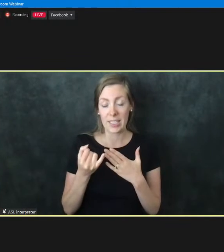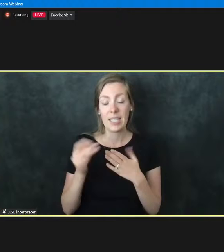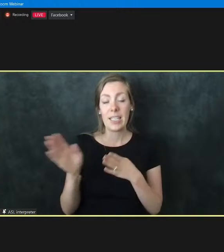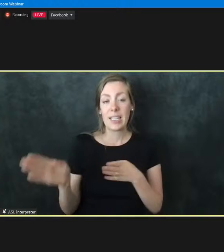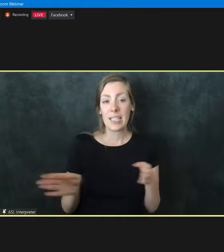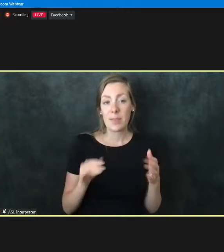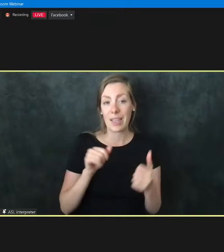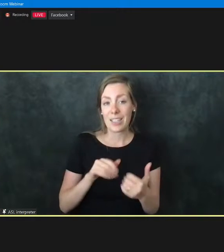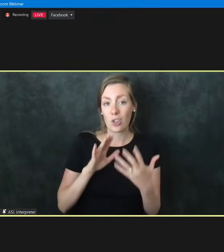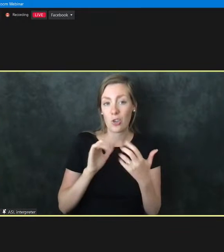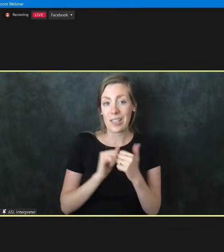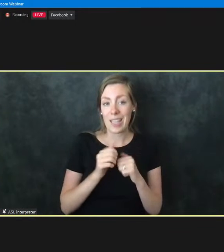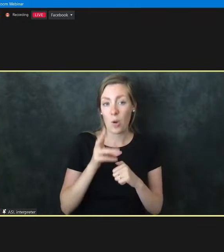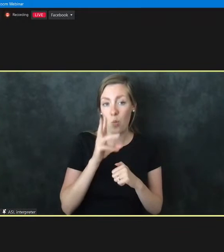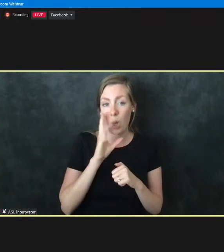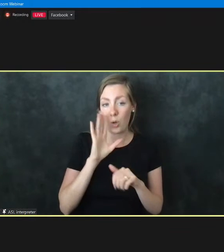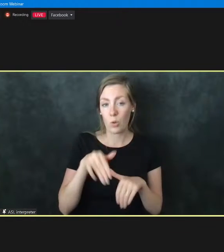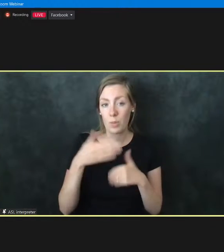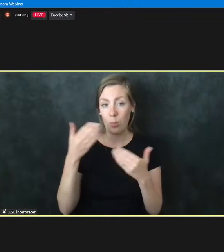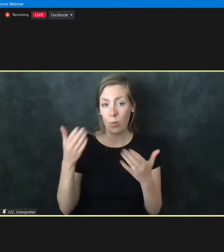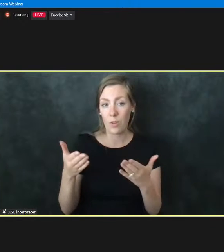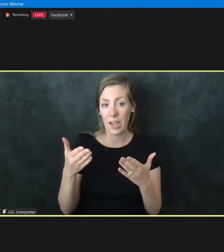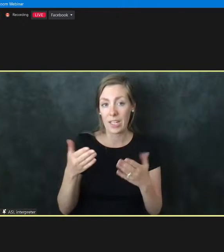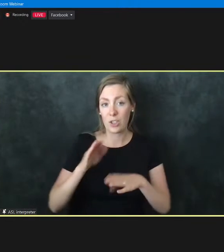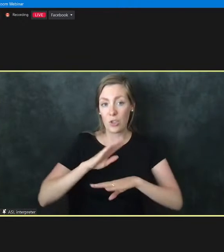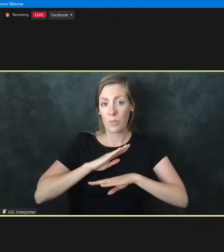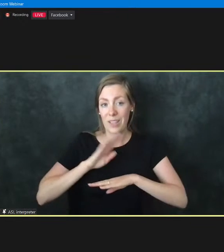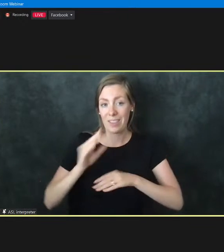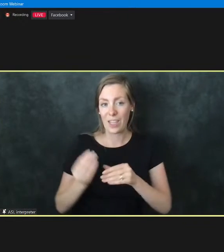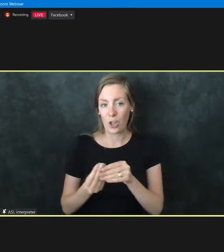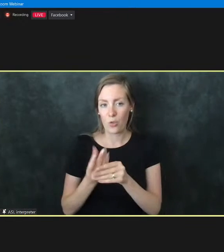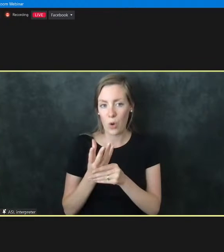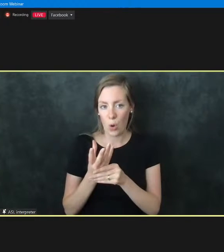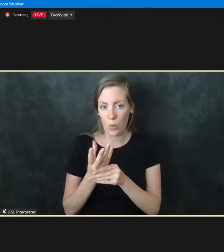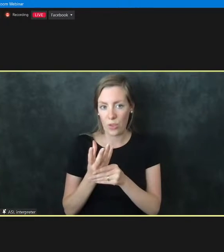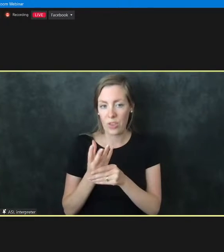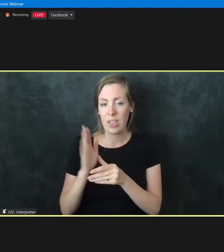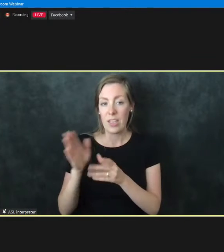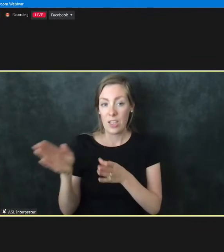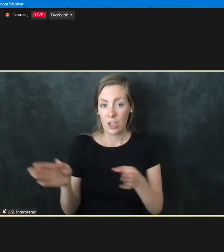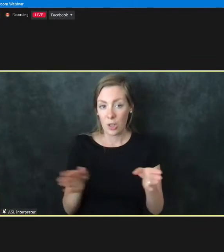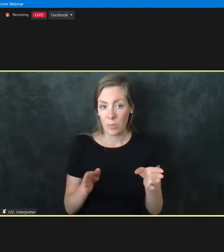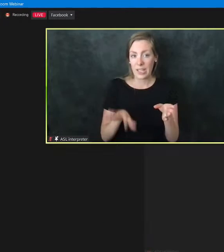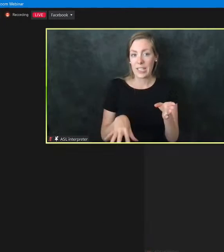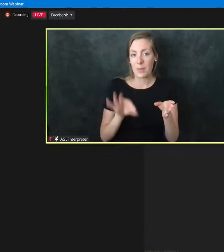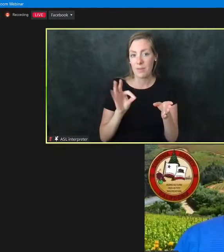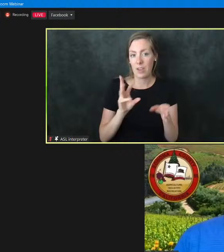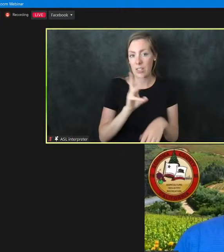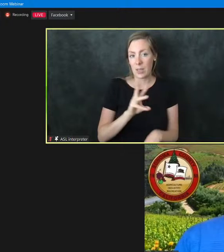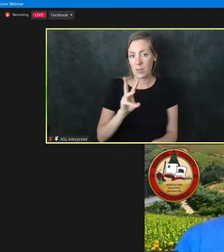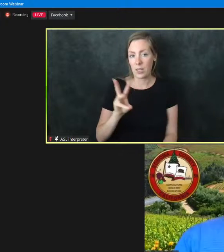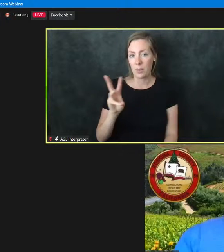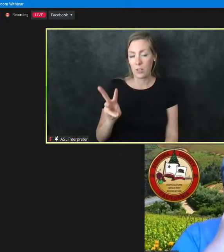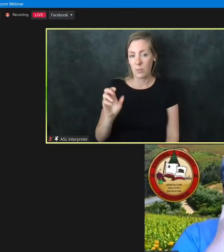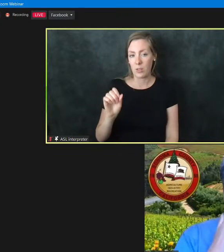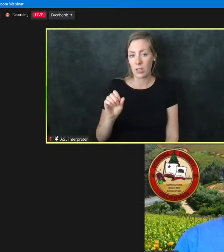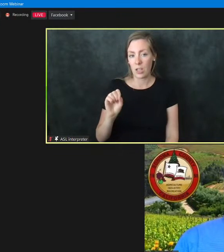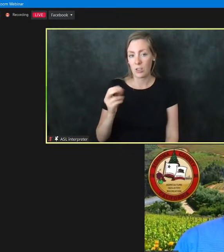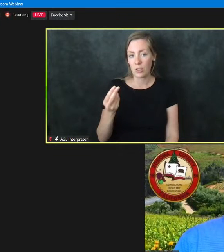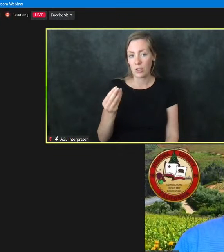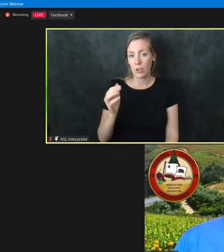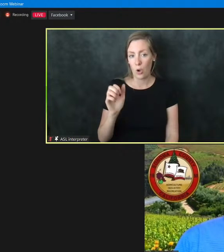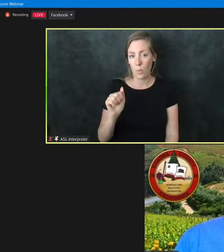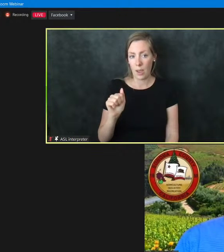how water will be provided to meet para planned el agua. growth. Sonoma Water's plan can be found at El plan de Sonoma está en